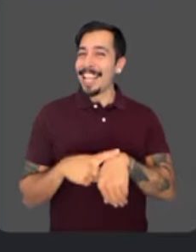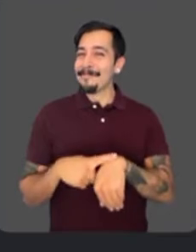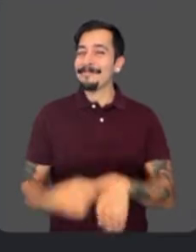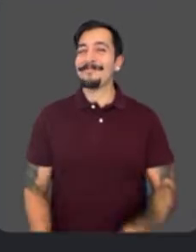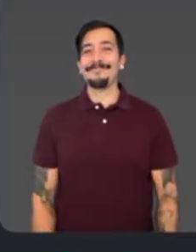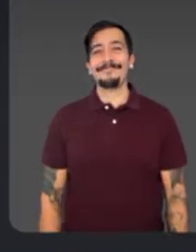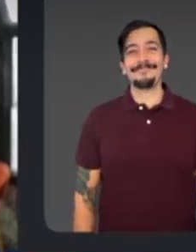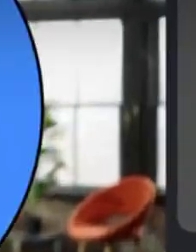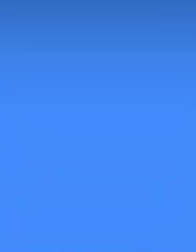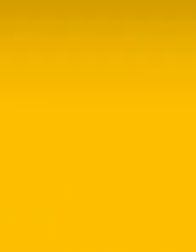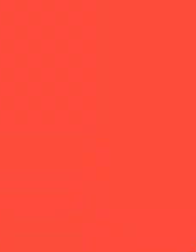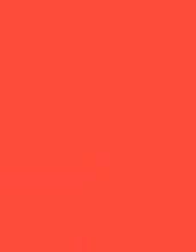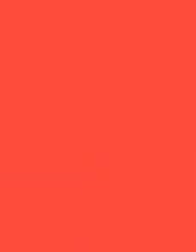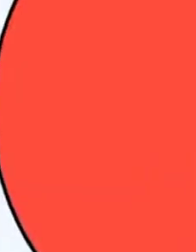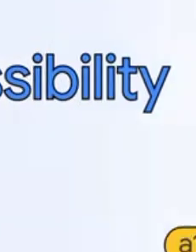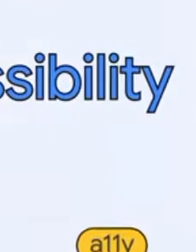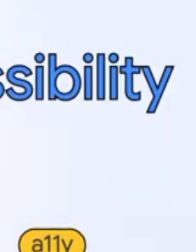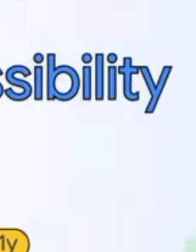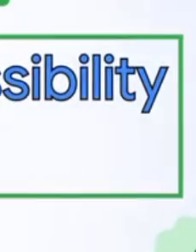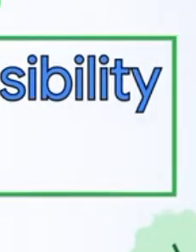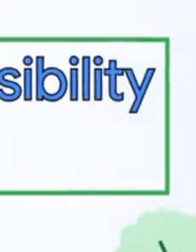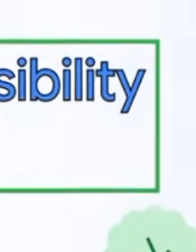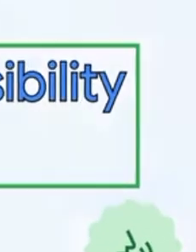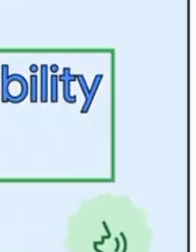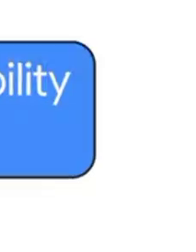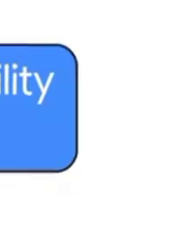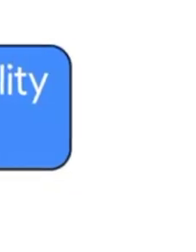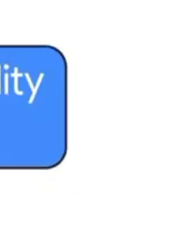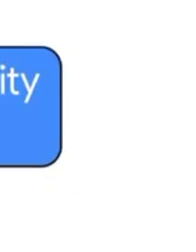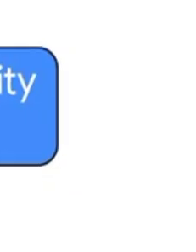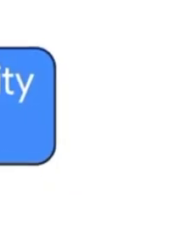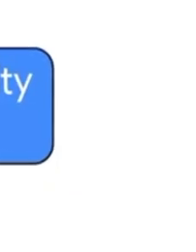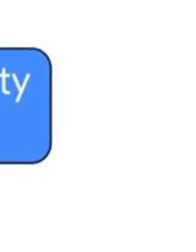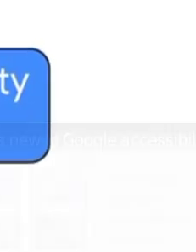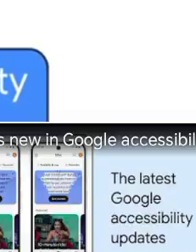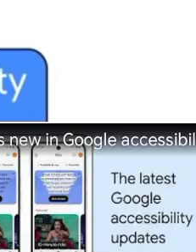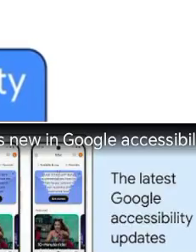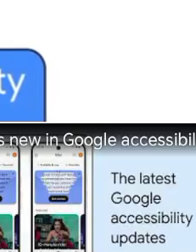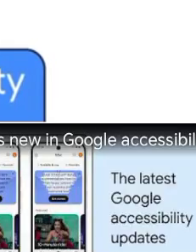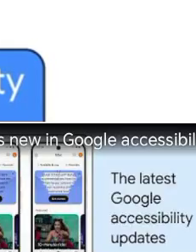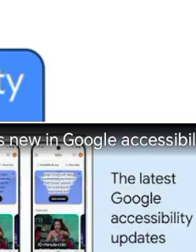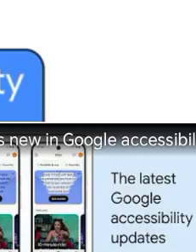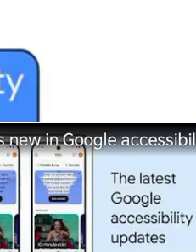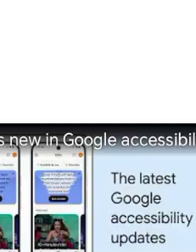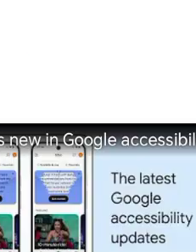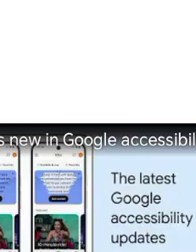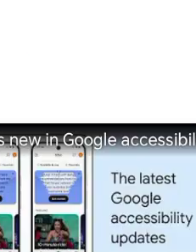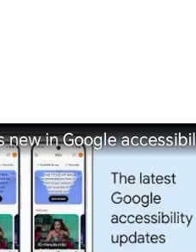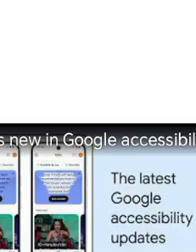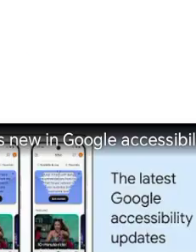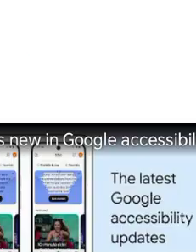much for tuning in. See you next time. What's new in accessibility at Google?